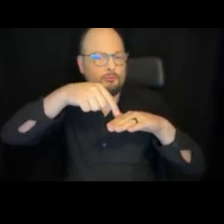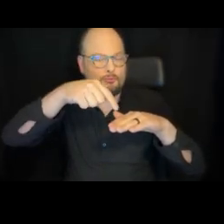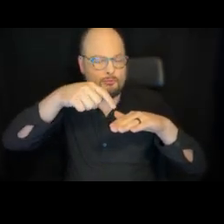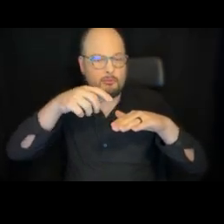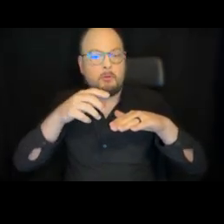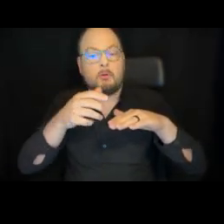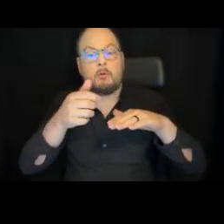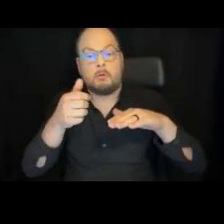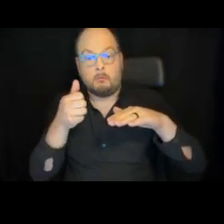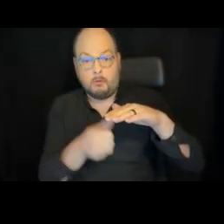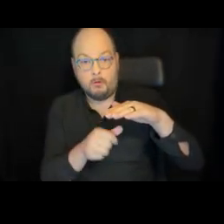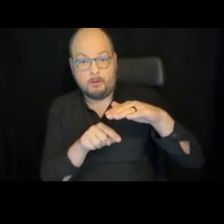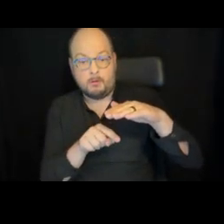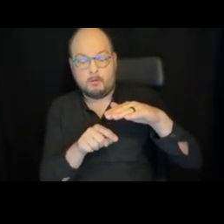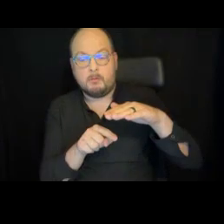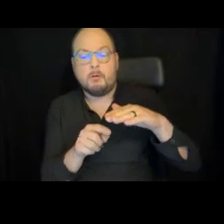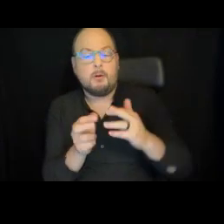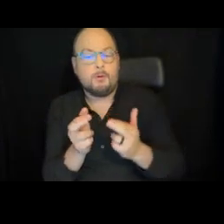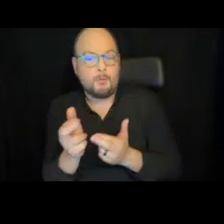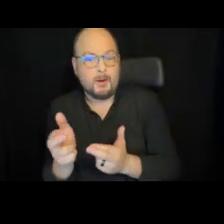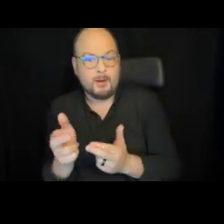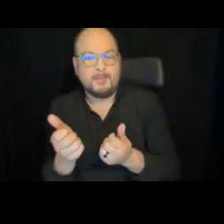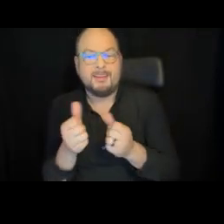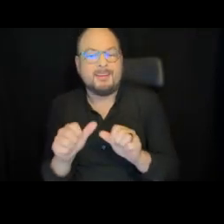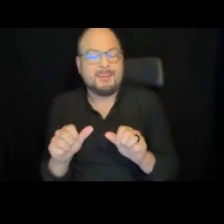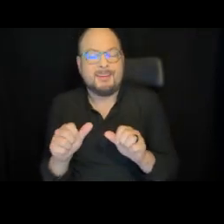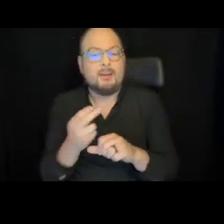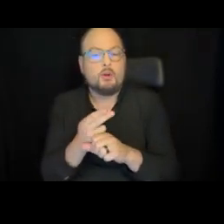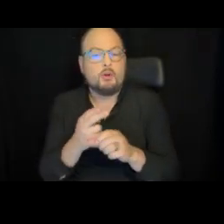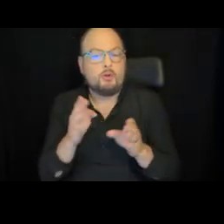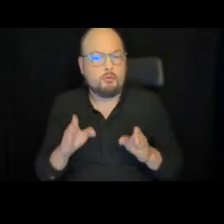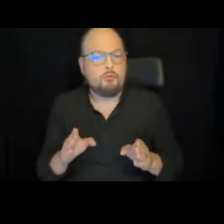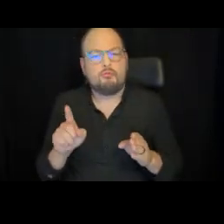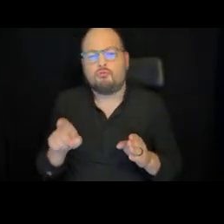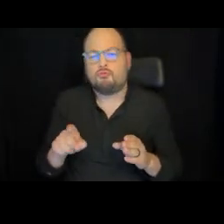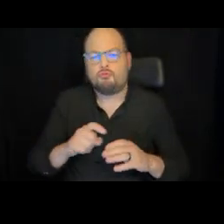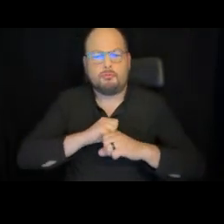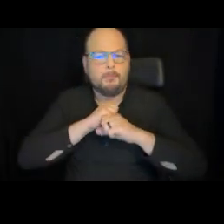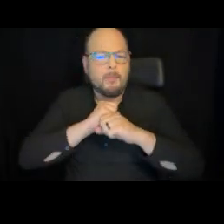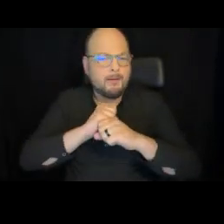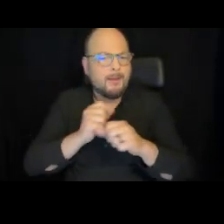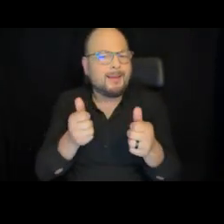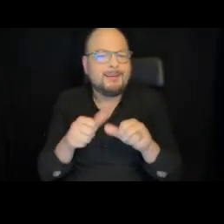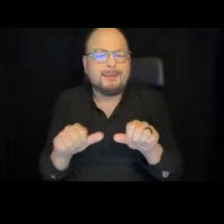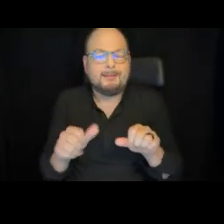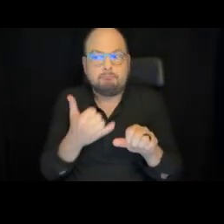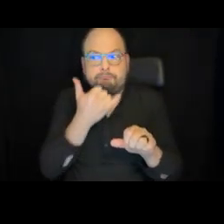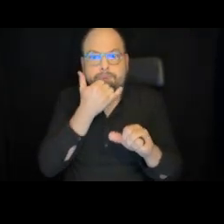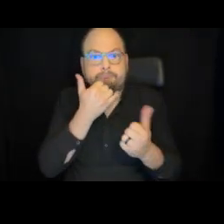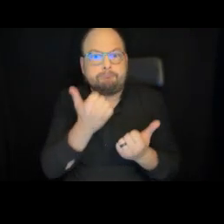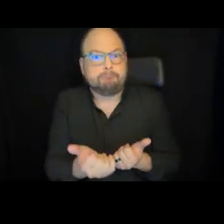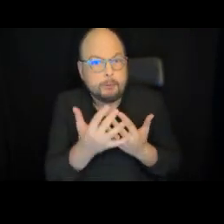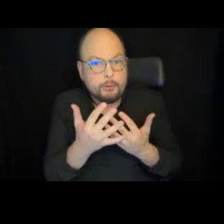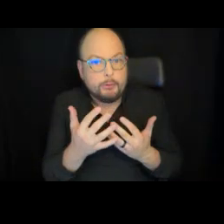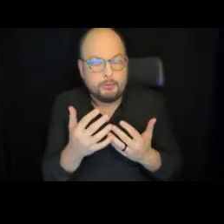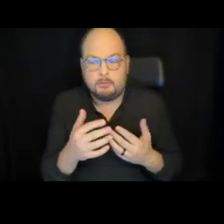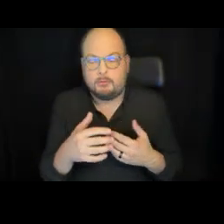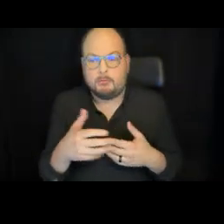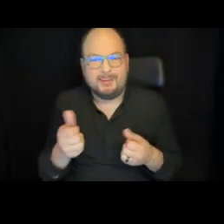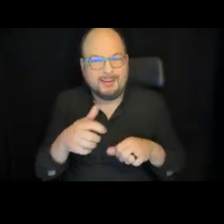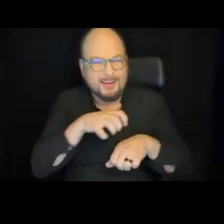recommended that seated users be protected from burns and abrasions. While the guidelines do